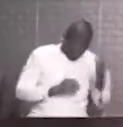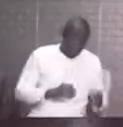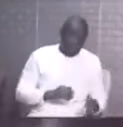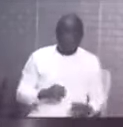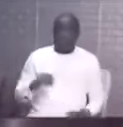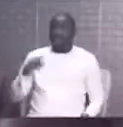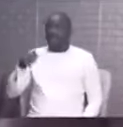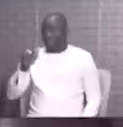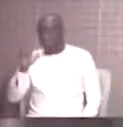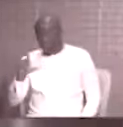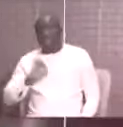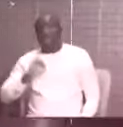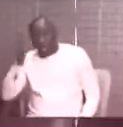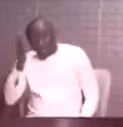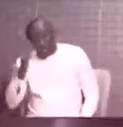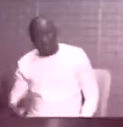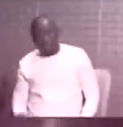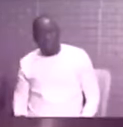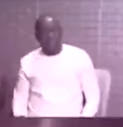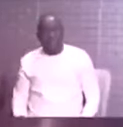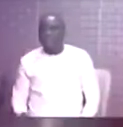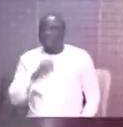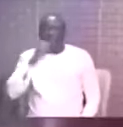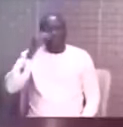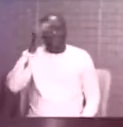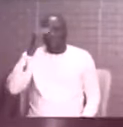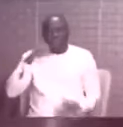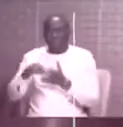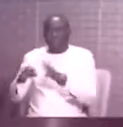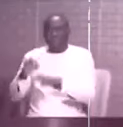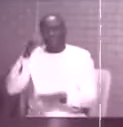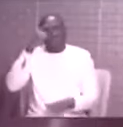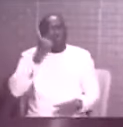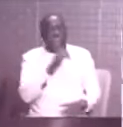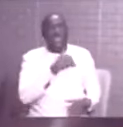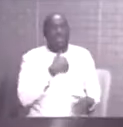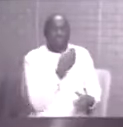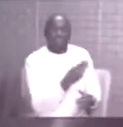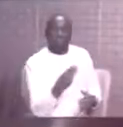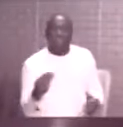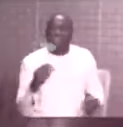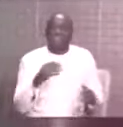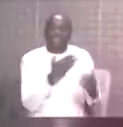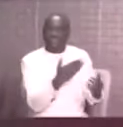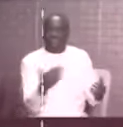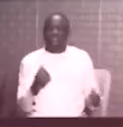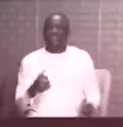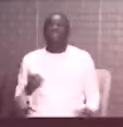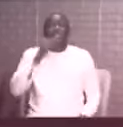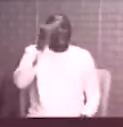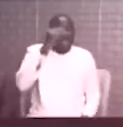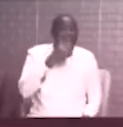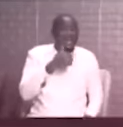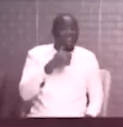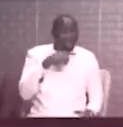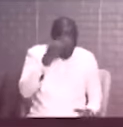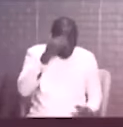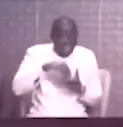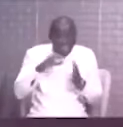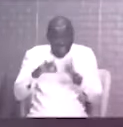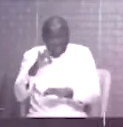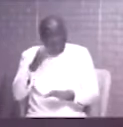I know. They are not known in the spirit because they have. They are known in the spirit because of what they have